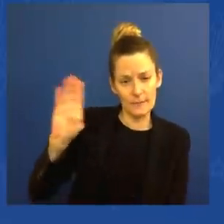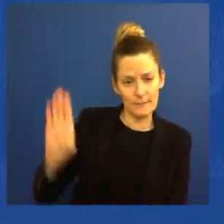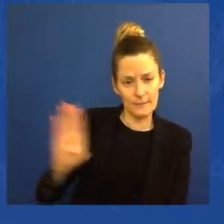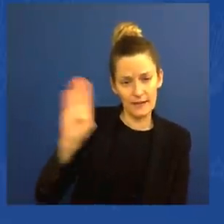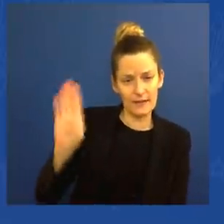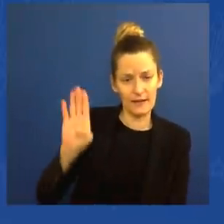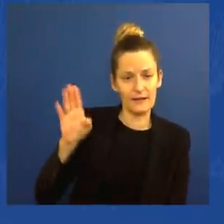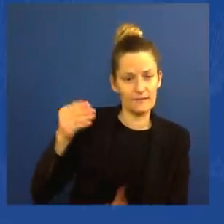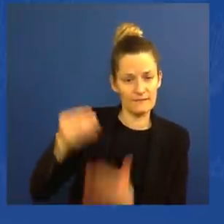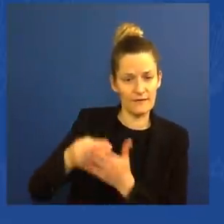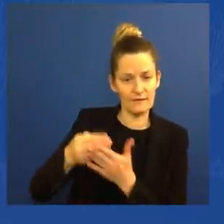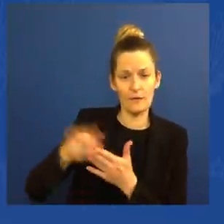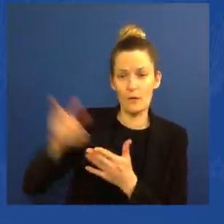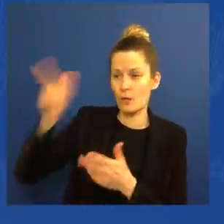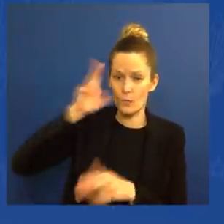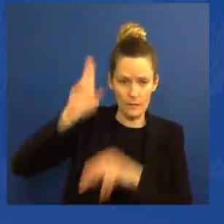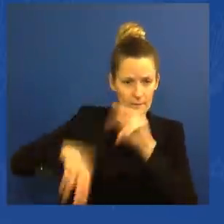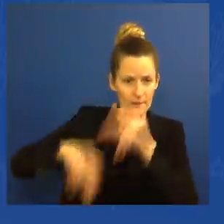manufacture computer chips.